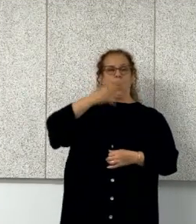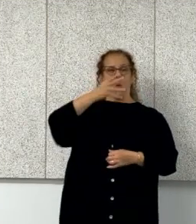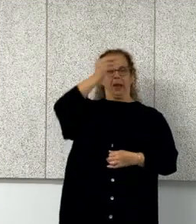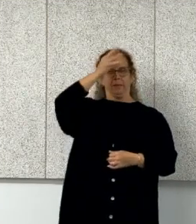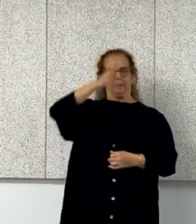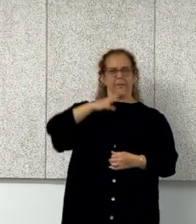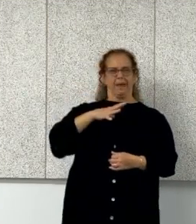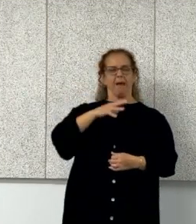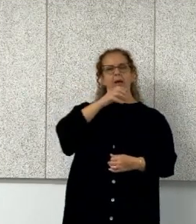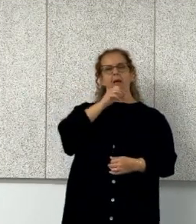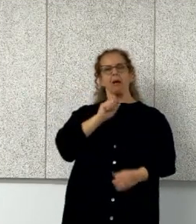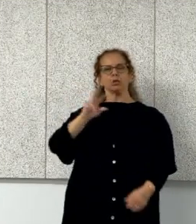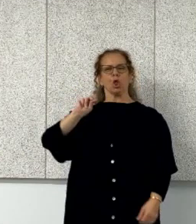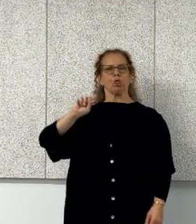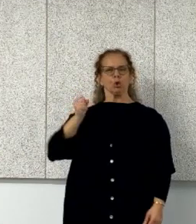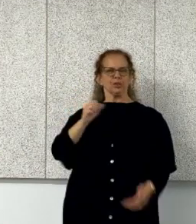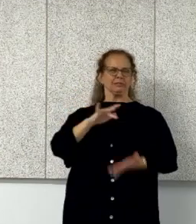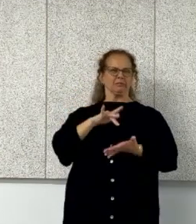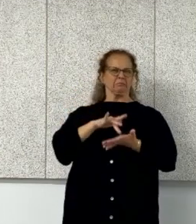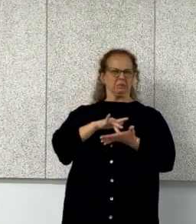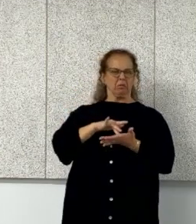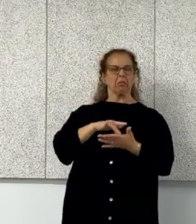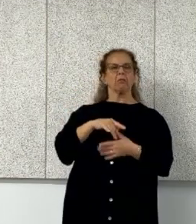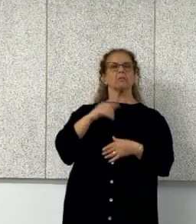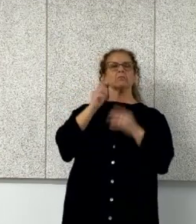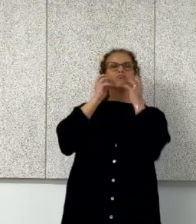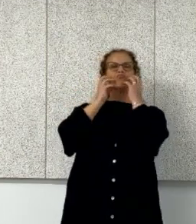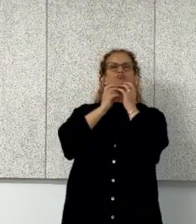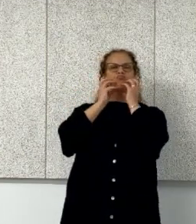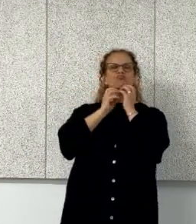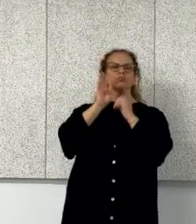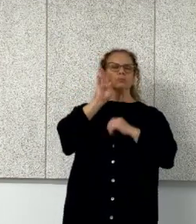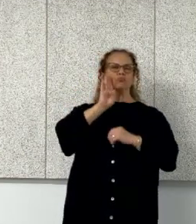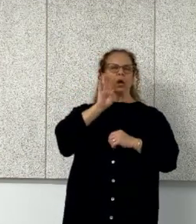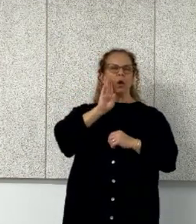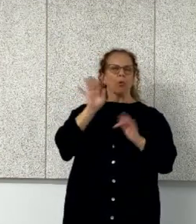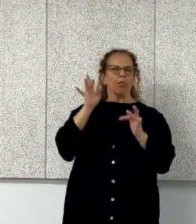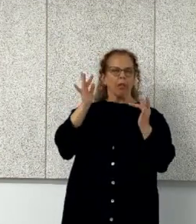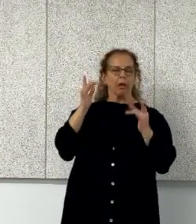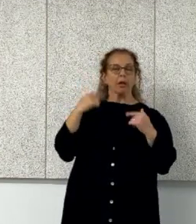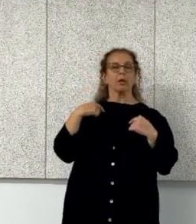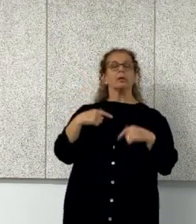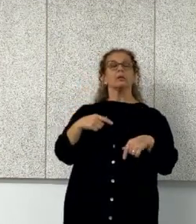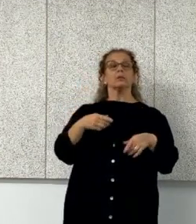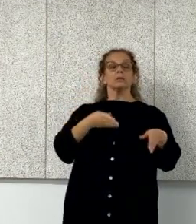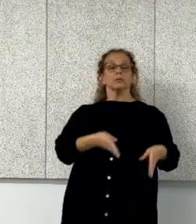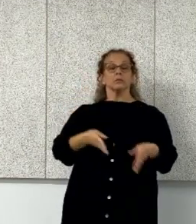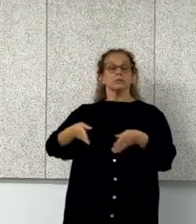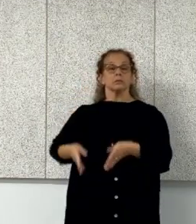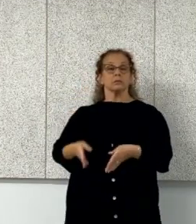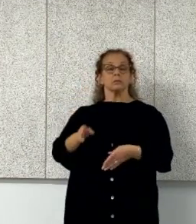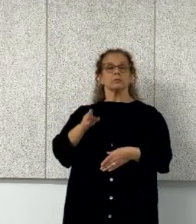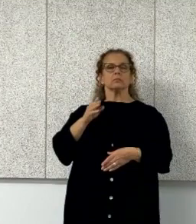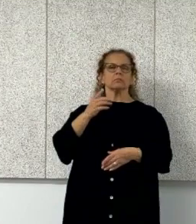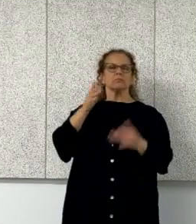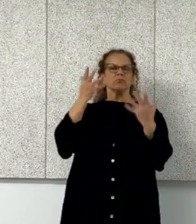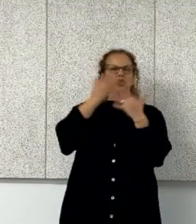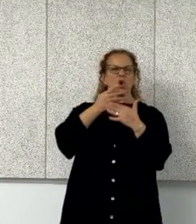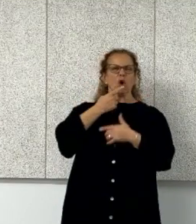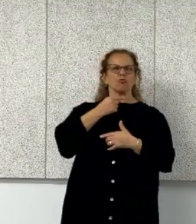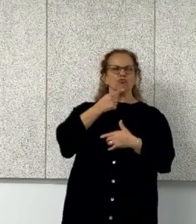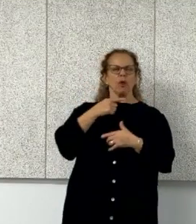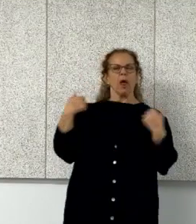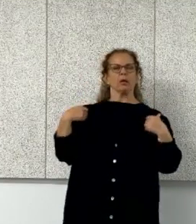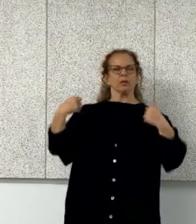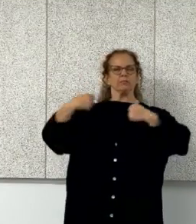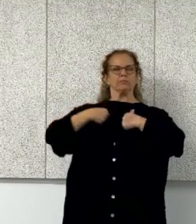30s. I have light, dark hair. I have a short brown beard. I'm wearing some maroon pants, a white shirt, and a dark blue blazer.